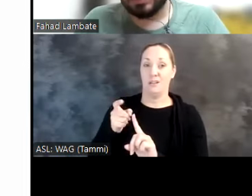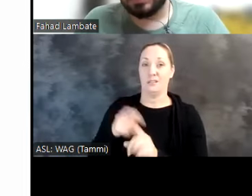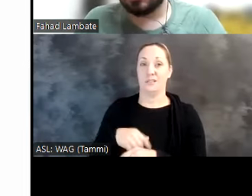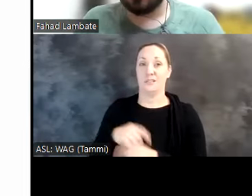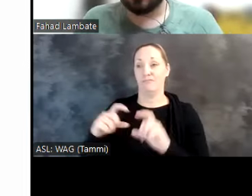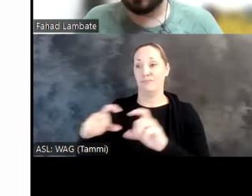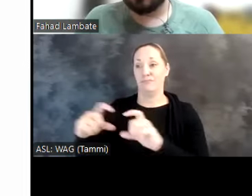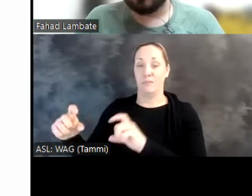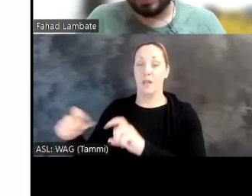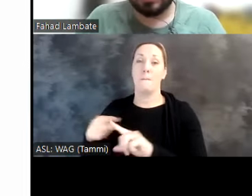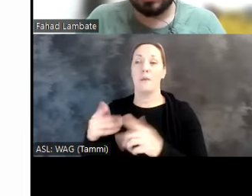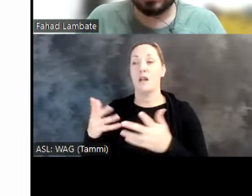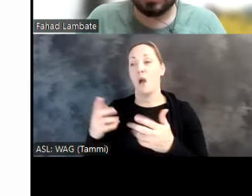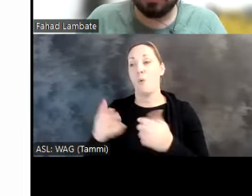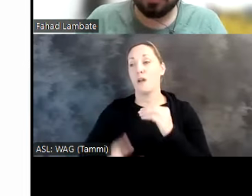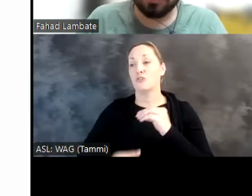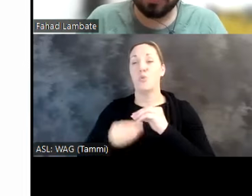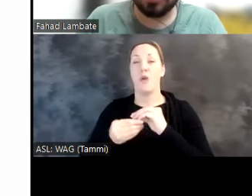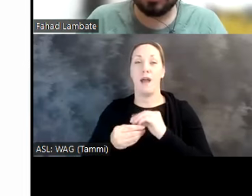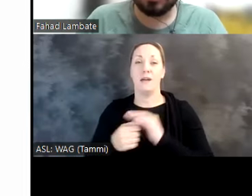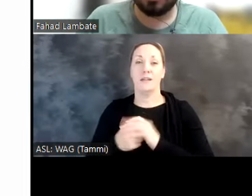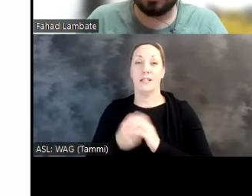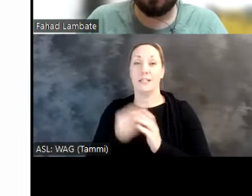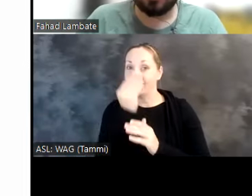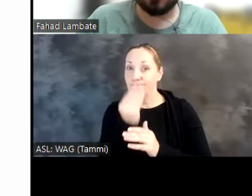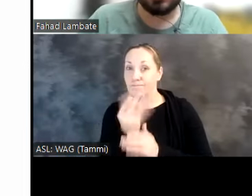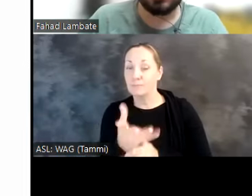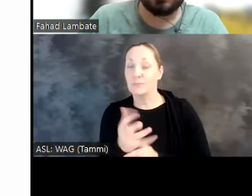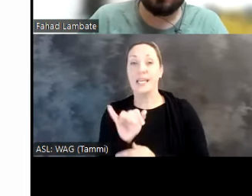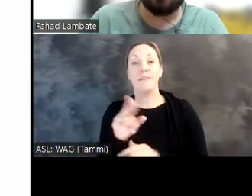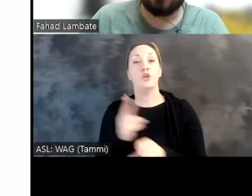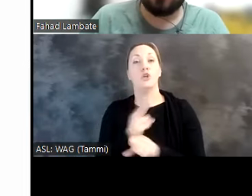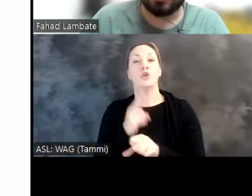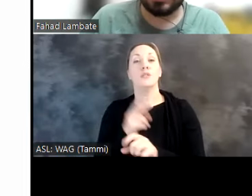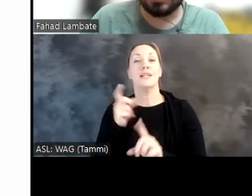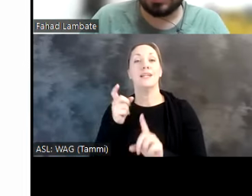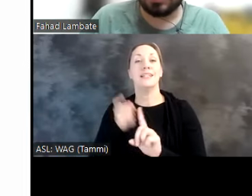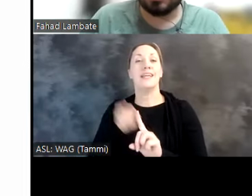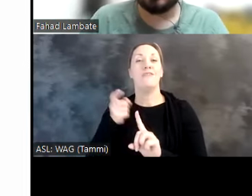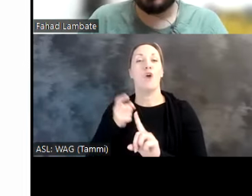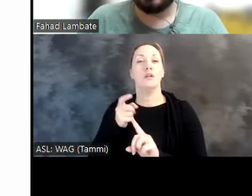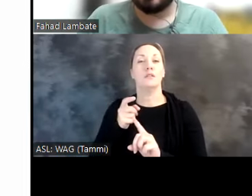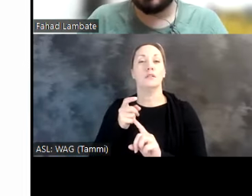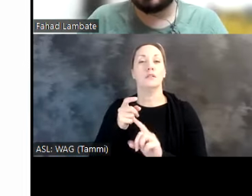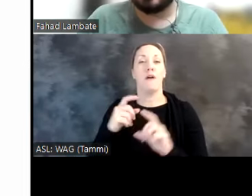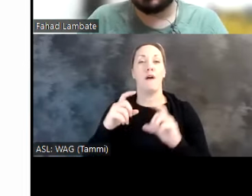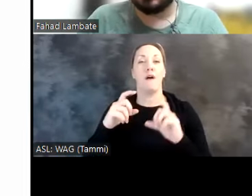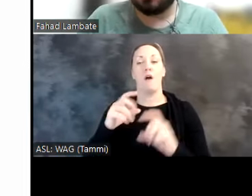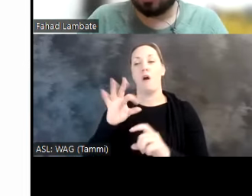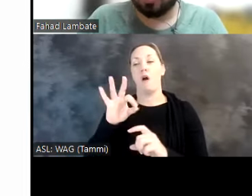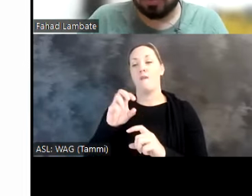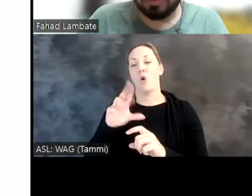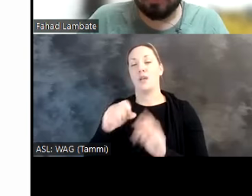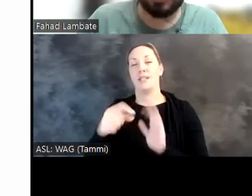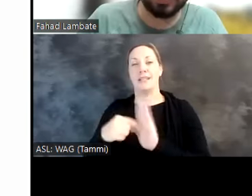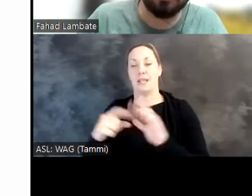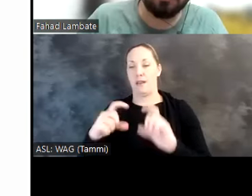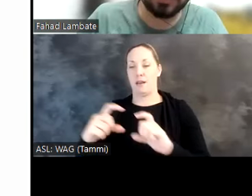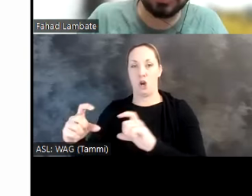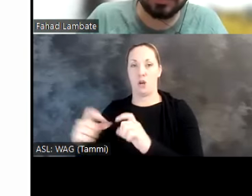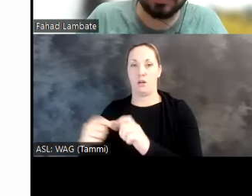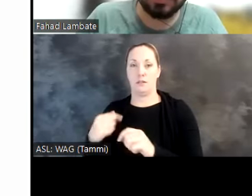but I just wanted to add a disclaimer over here. If you are using a default focus indicator, though the